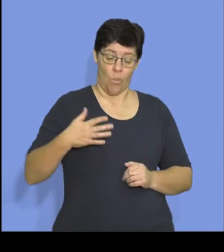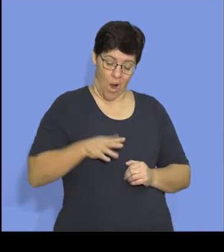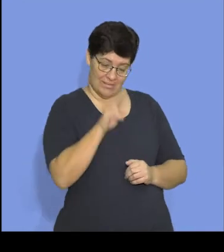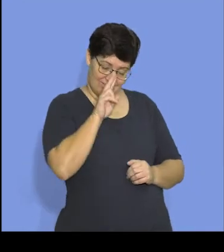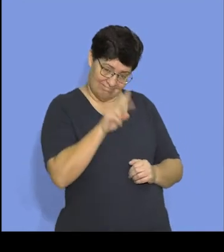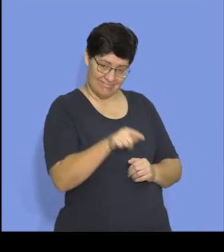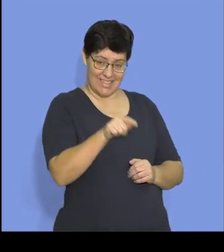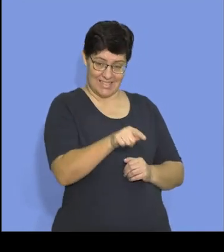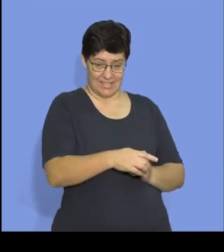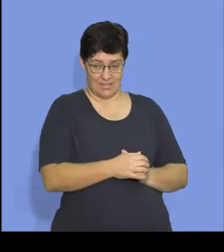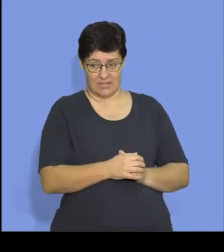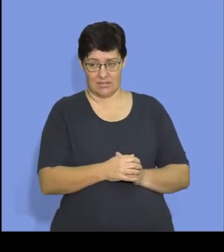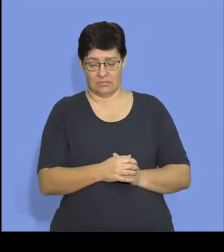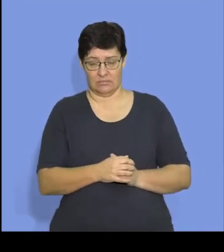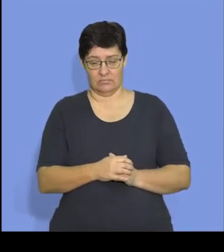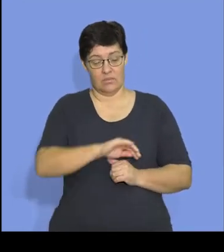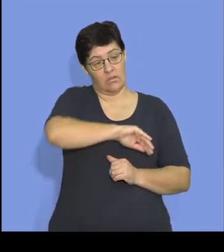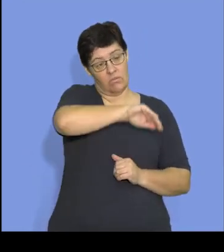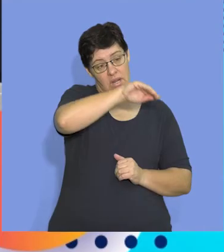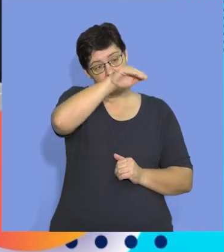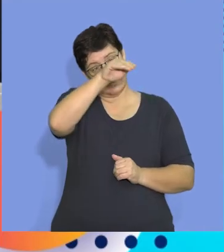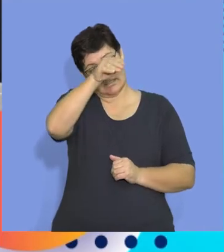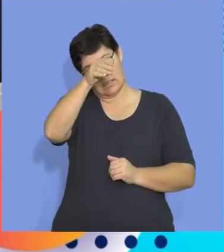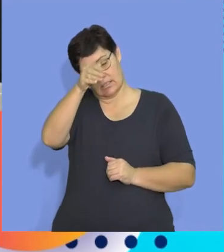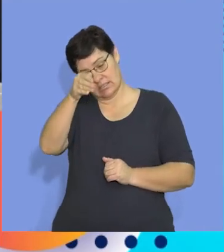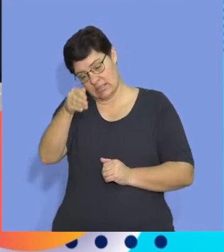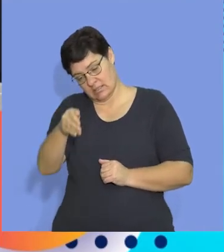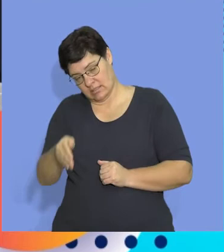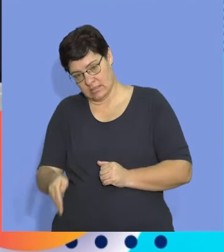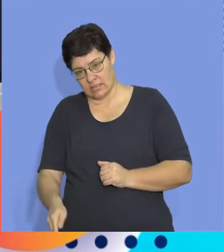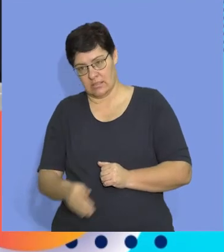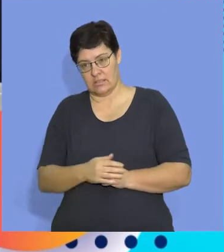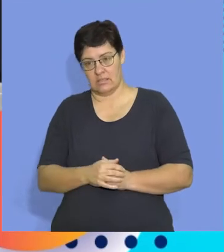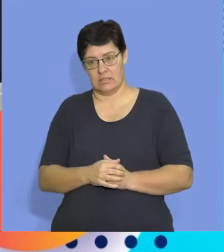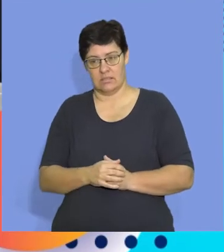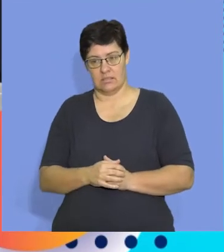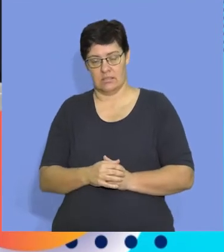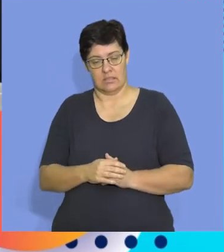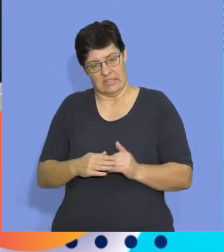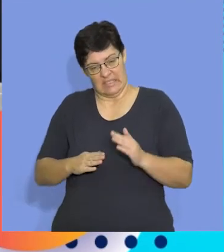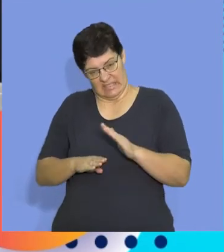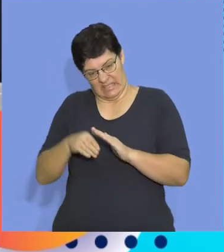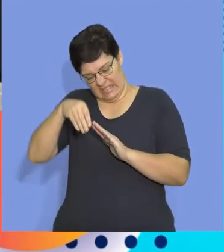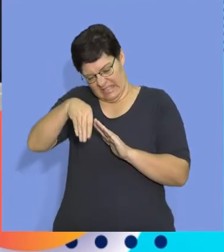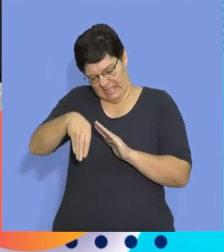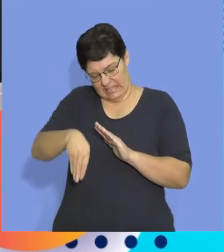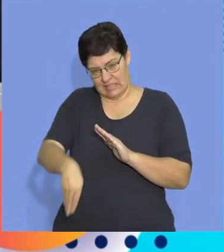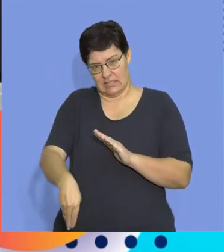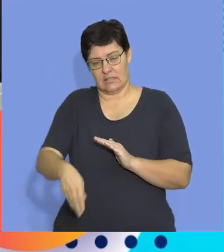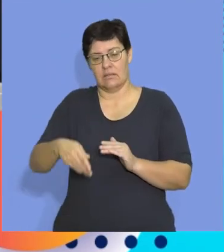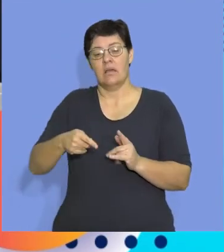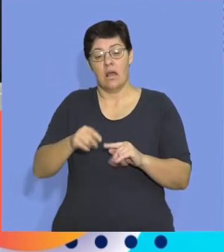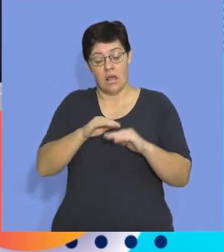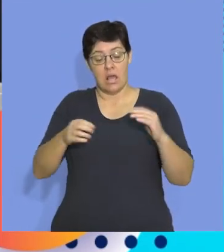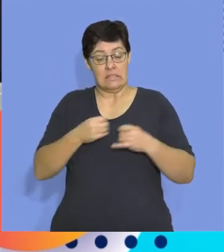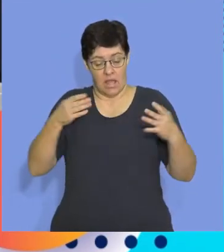for. Gradient getting less steep, gradient getting more steep, and going past where